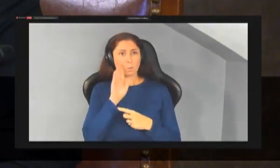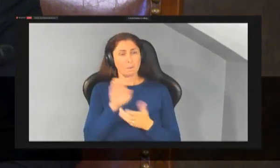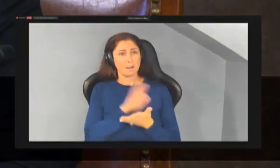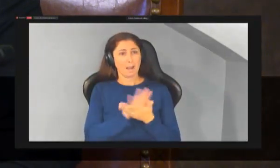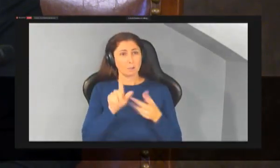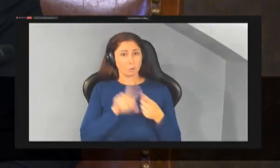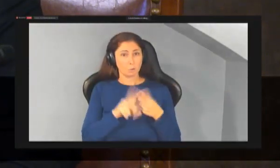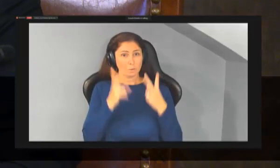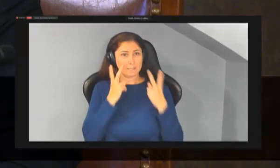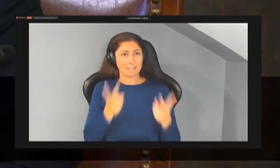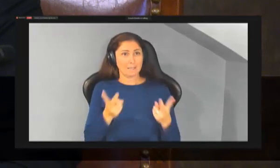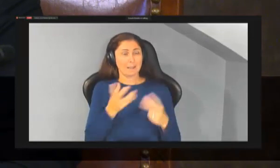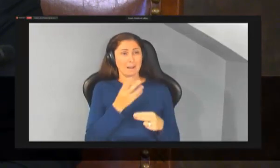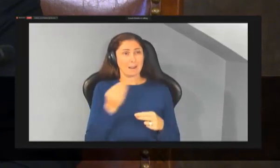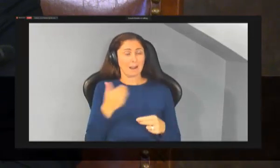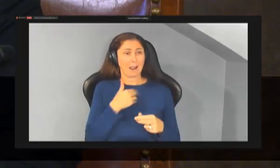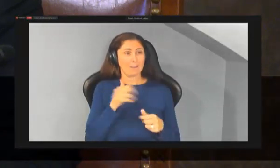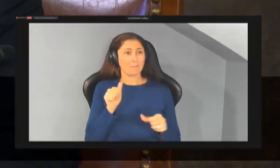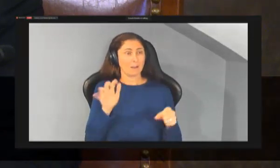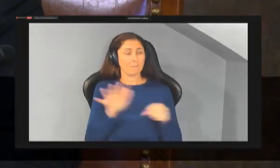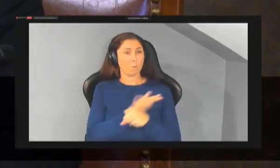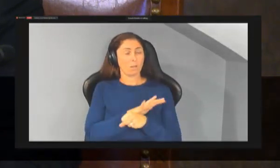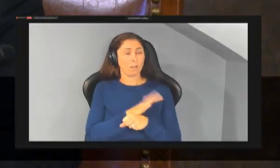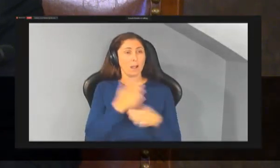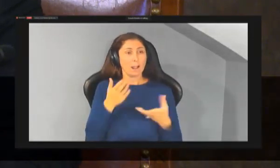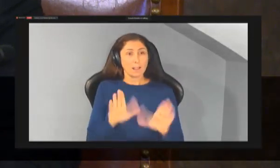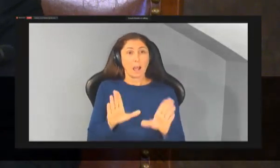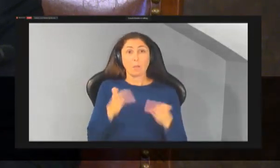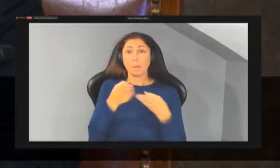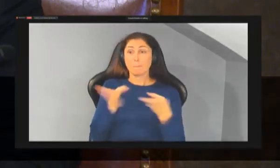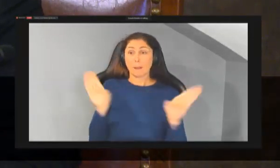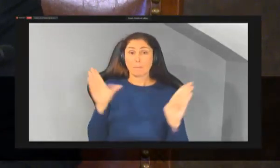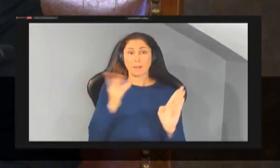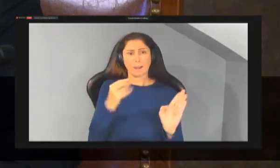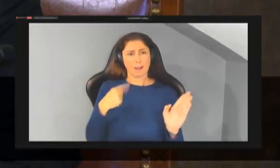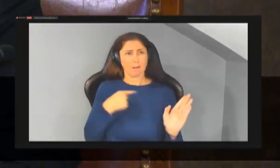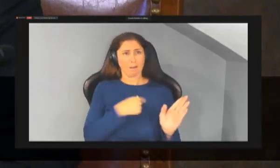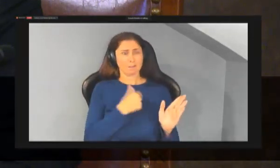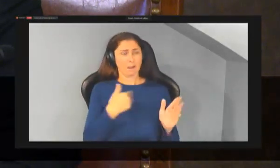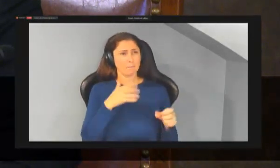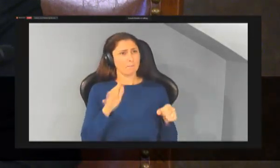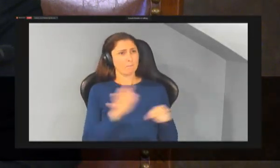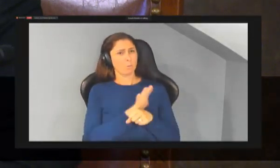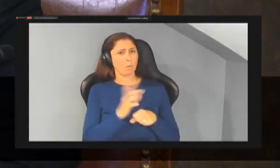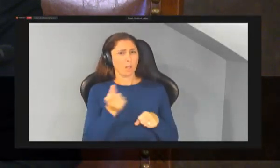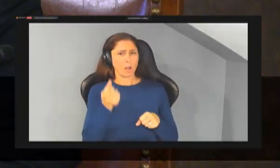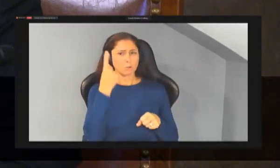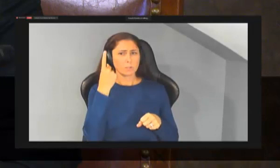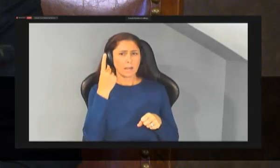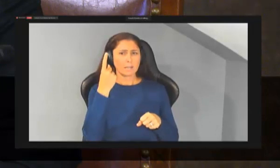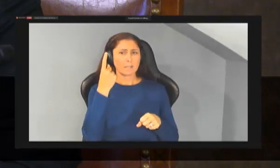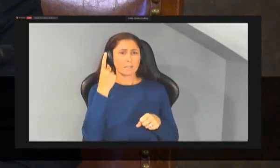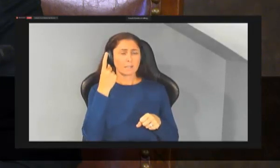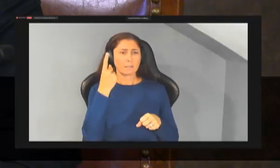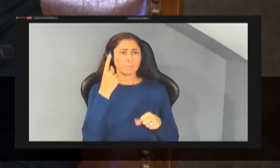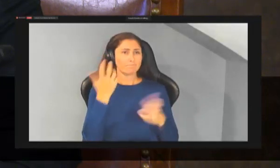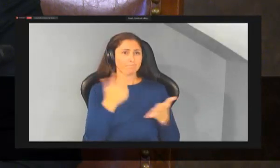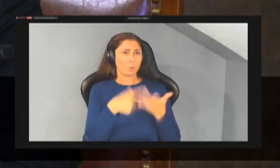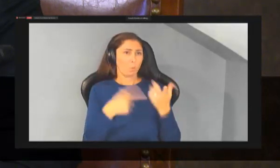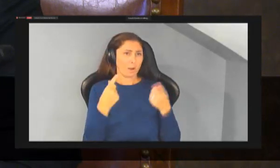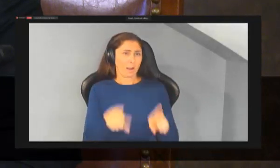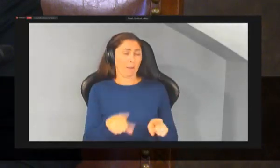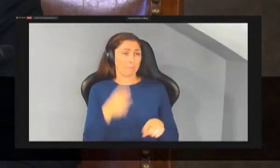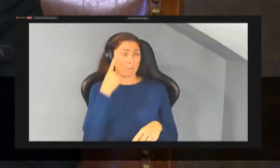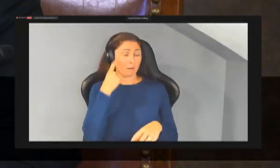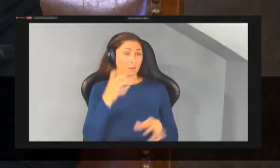it and have a full, you know, allow the public and us to have a full understanding of what happened, because certainly